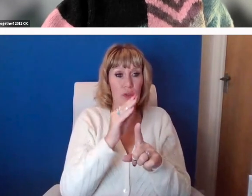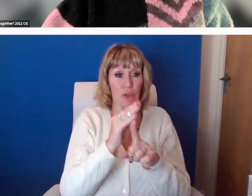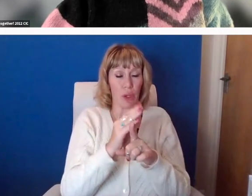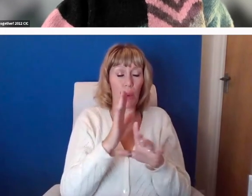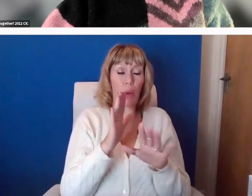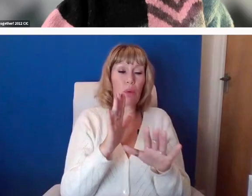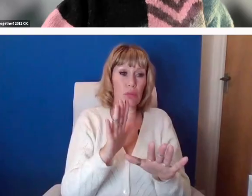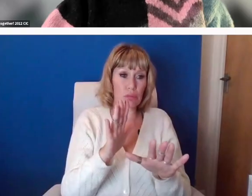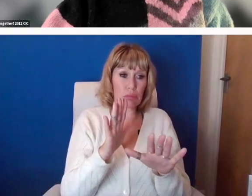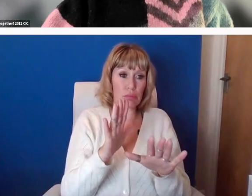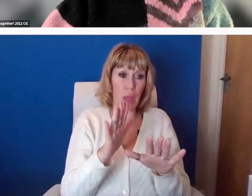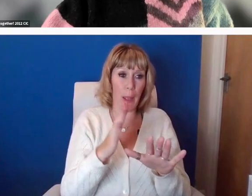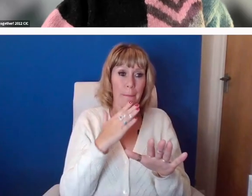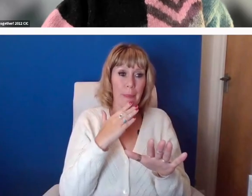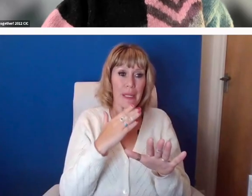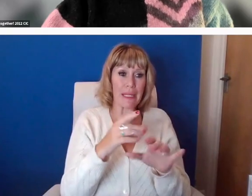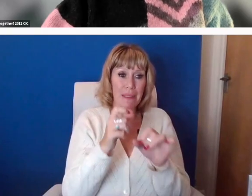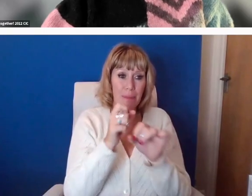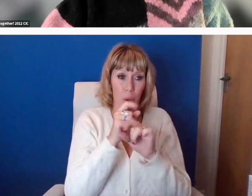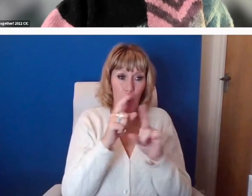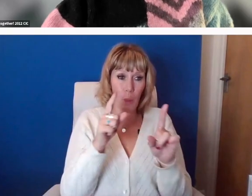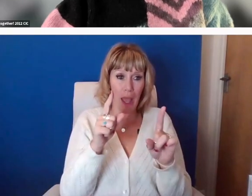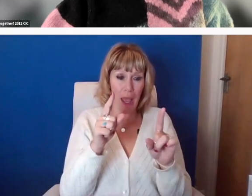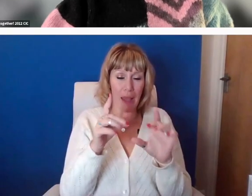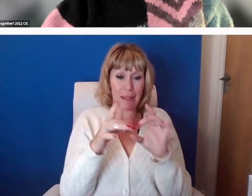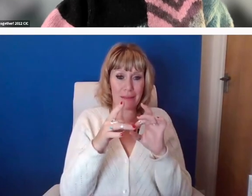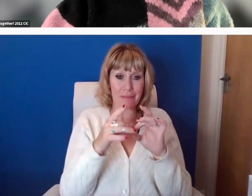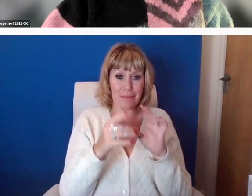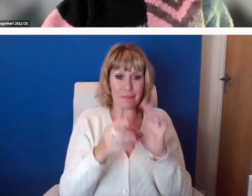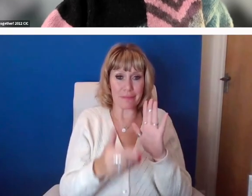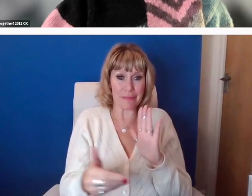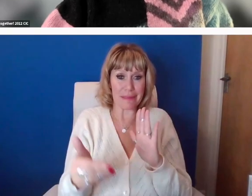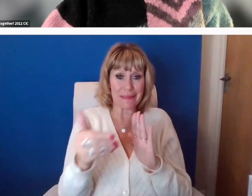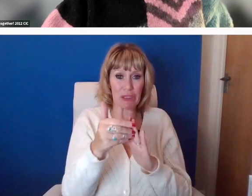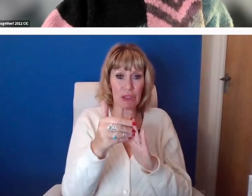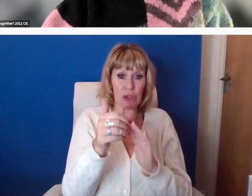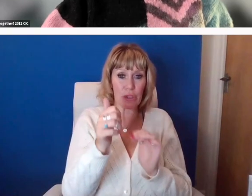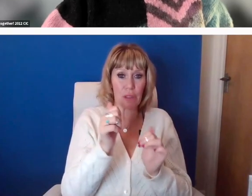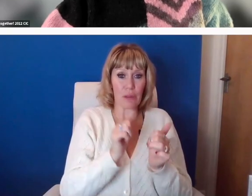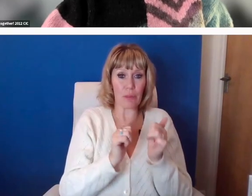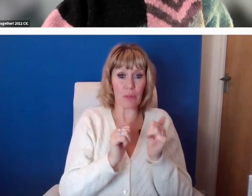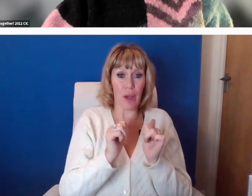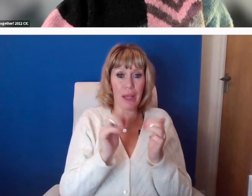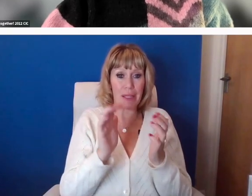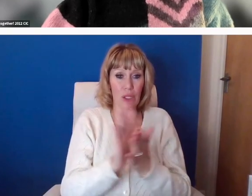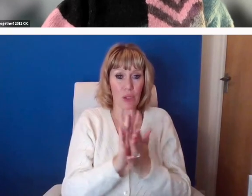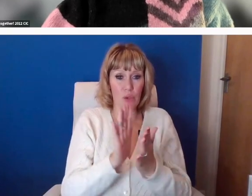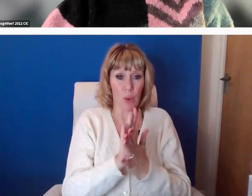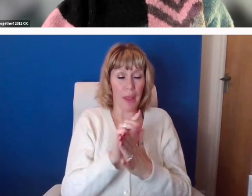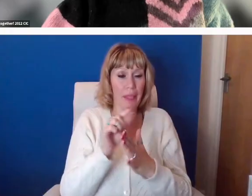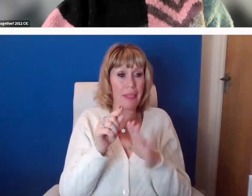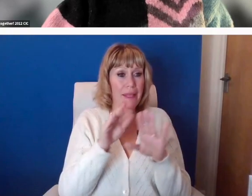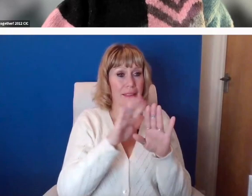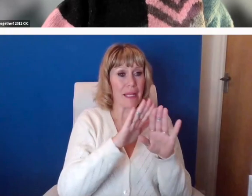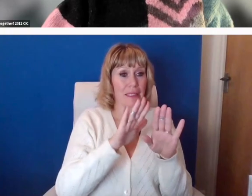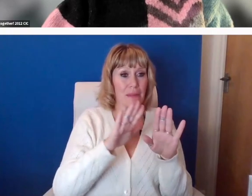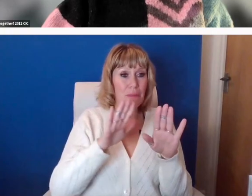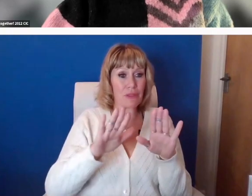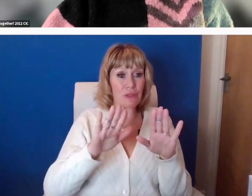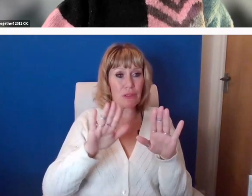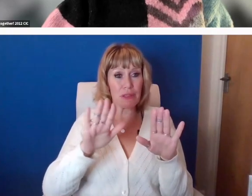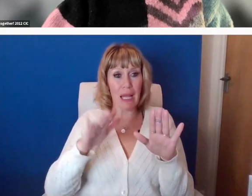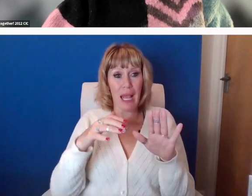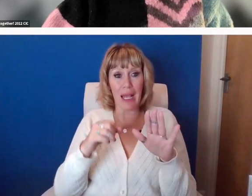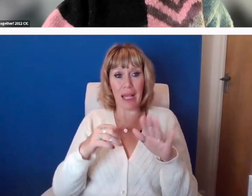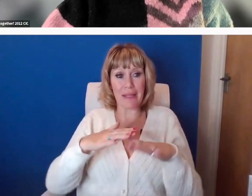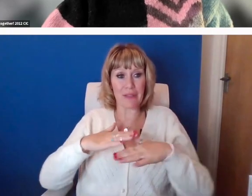be aware that in addition to pride and joy, resistance and resilience, this exhibition includes the portrayal of